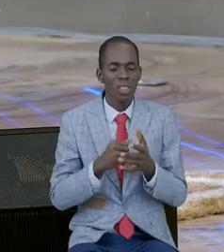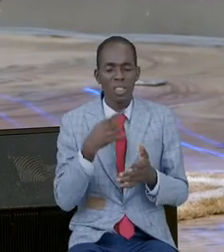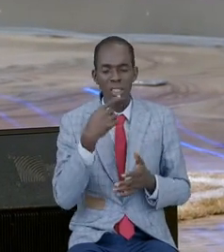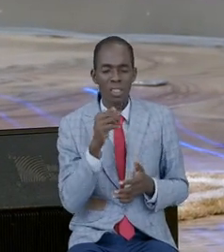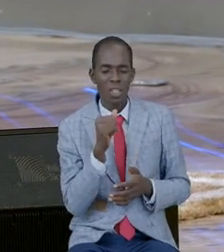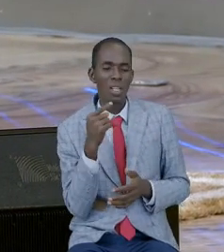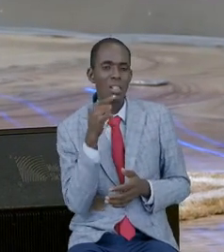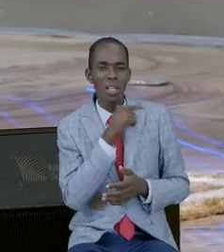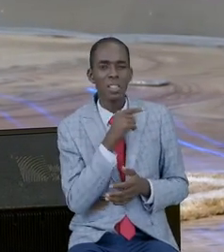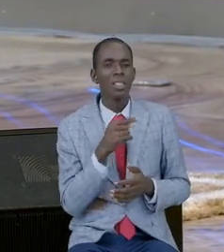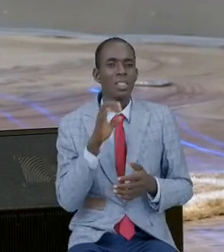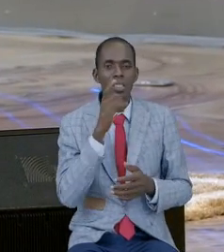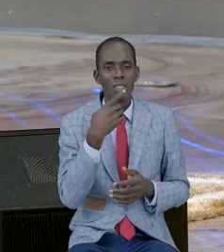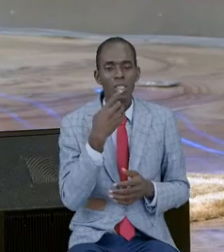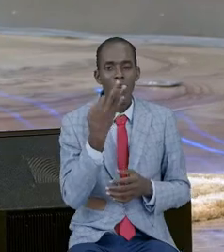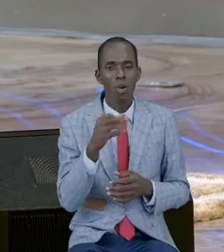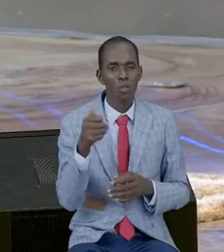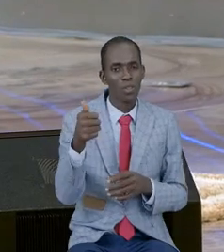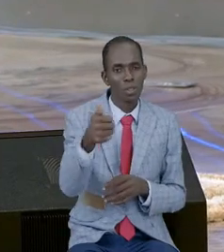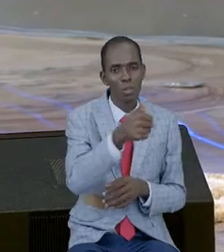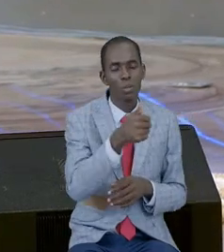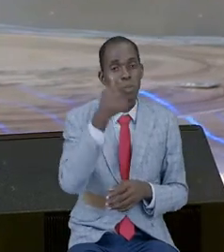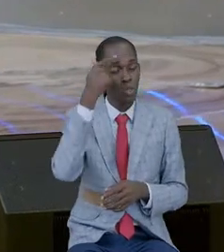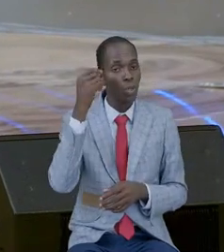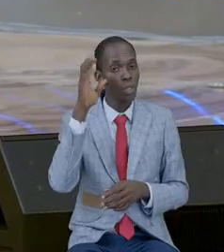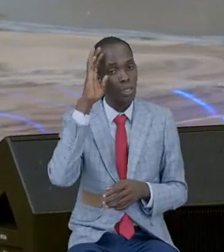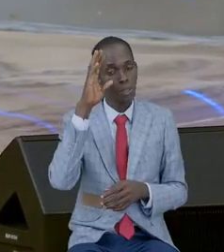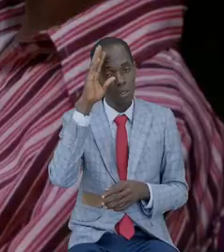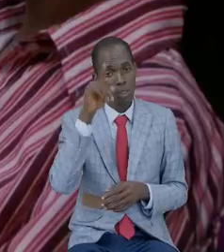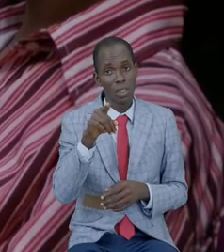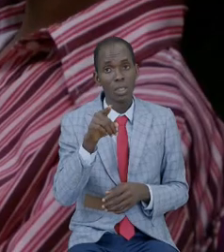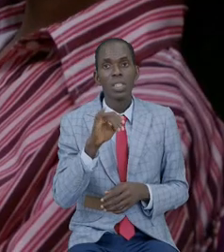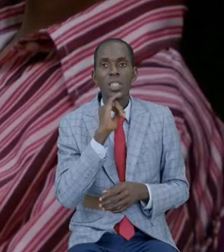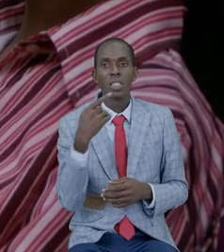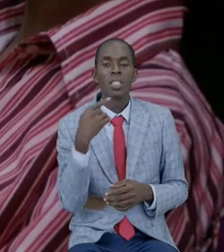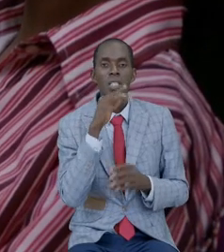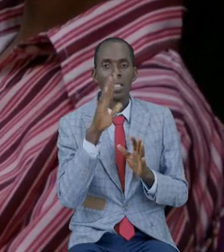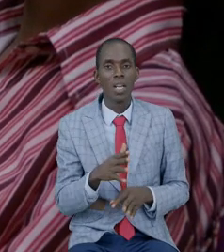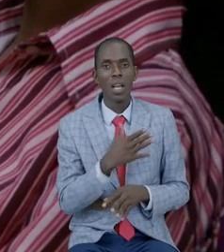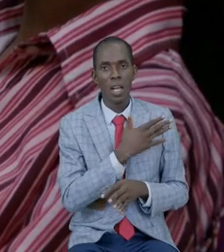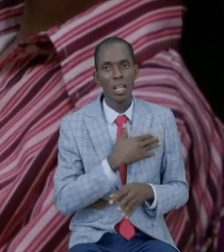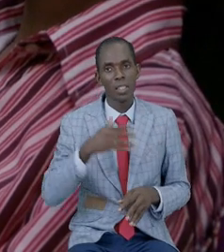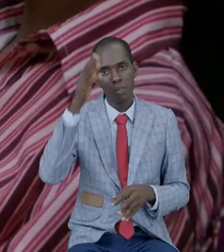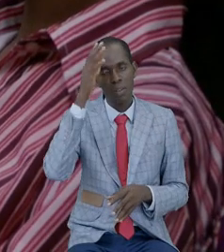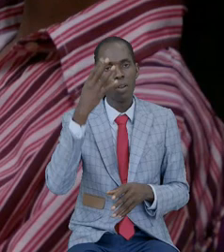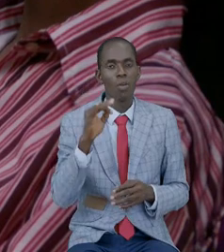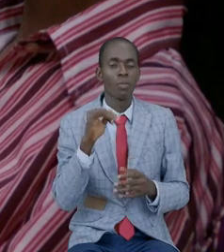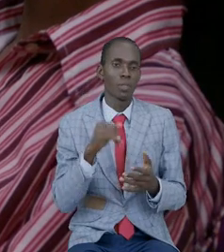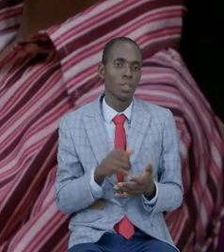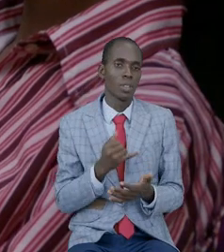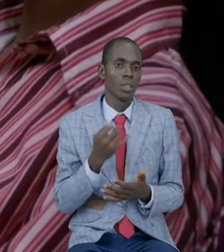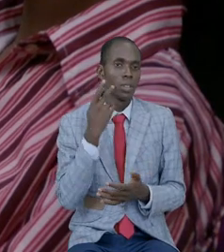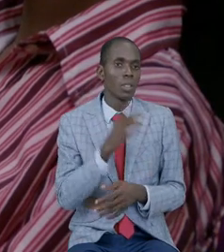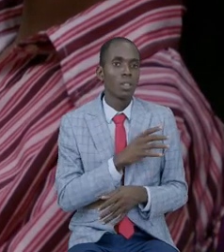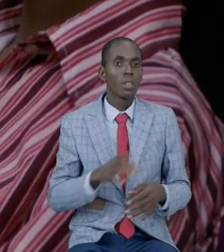speaks of his soul for his life and the father of age the lord jesus christ